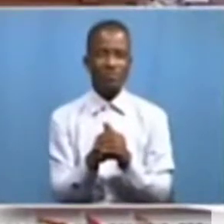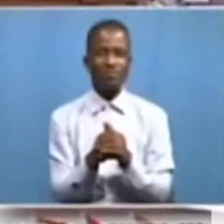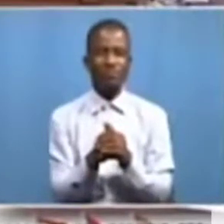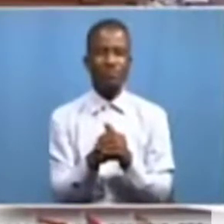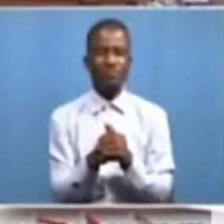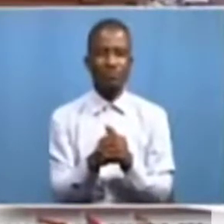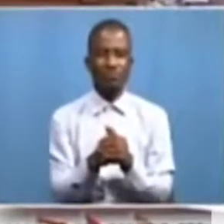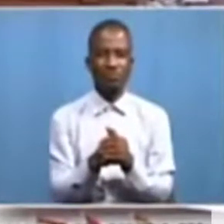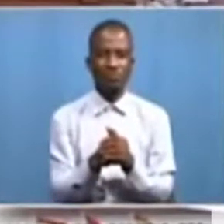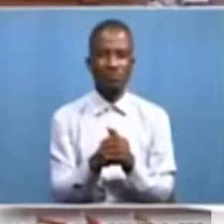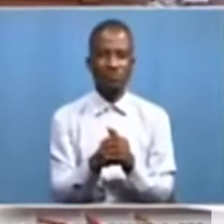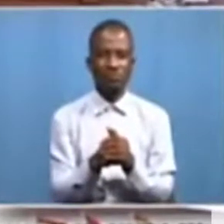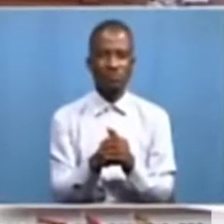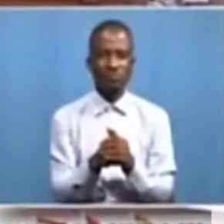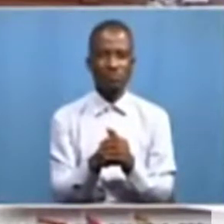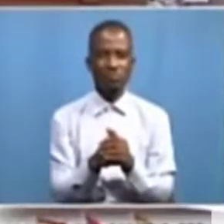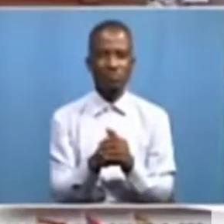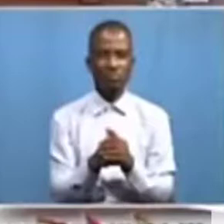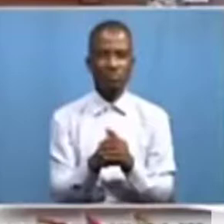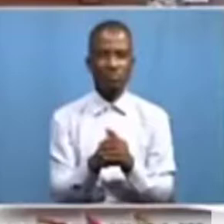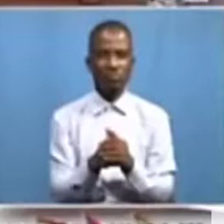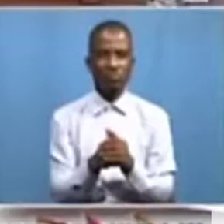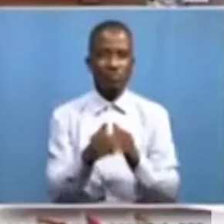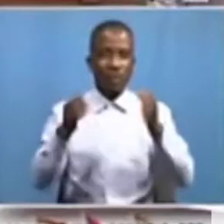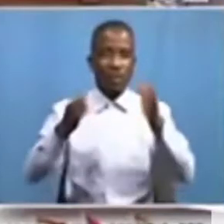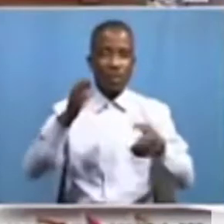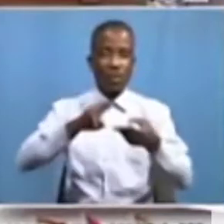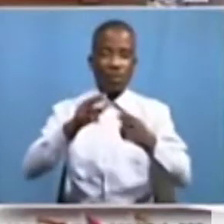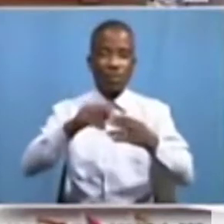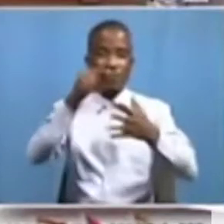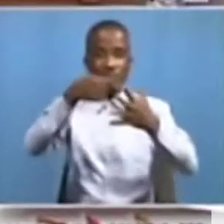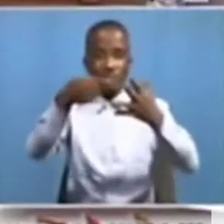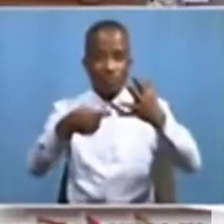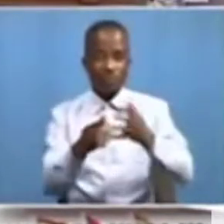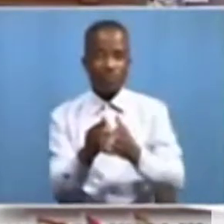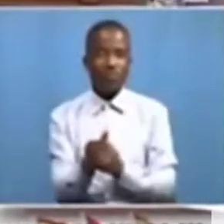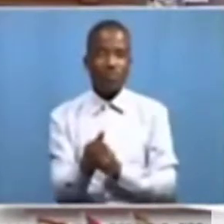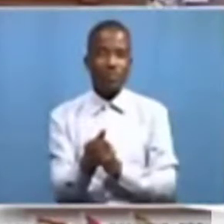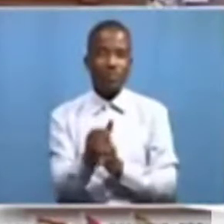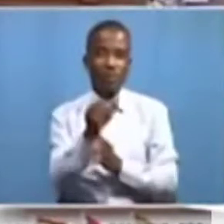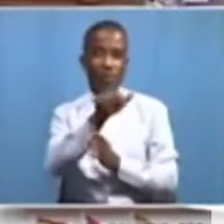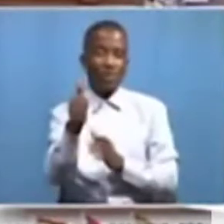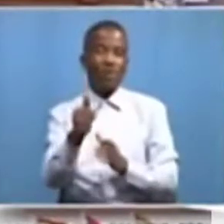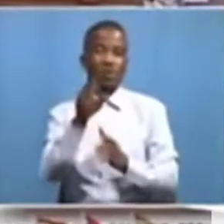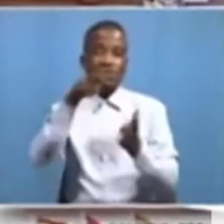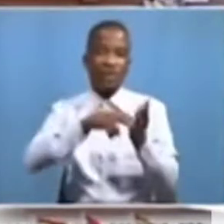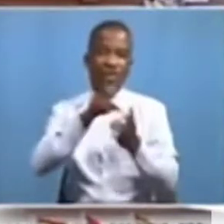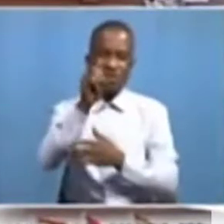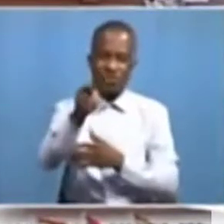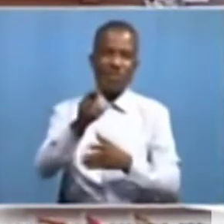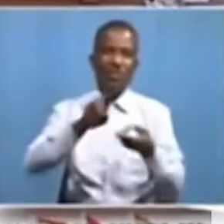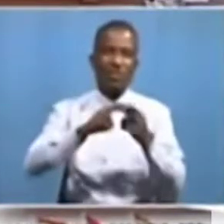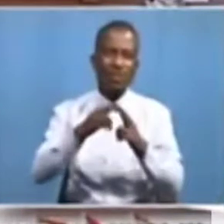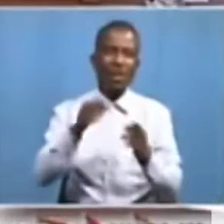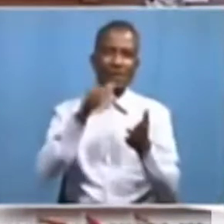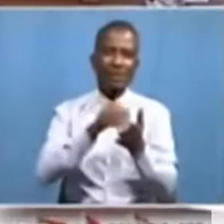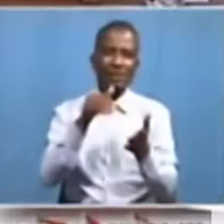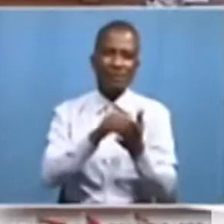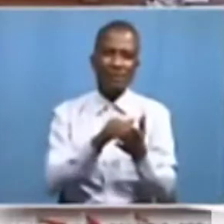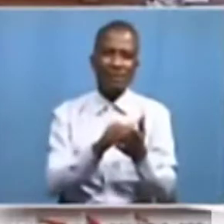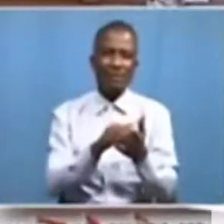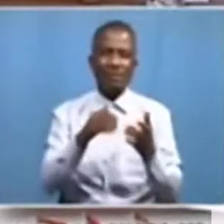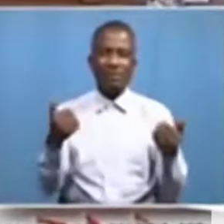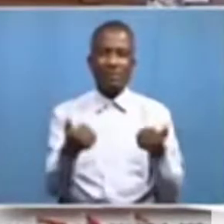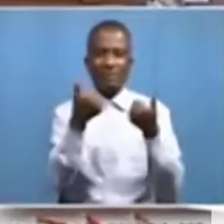Part 4571 Supreme Court. Odinga versus Uhuru Kenyatta, 2012, petition number 5. Opis